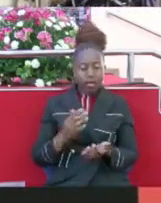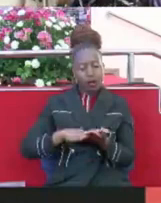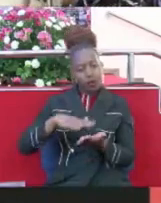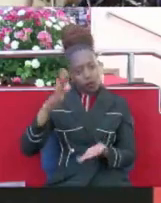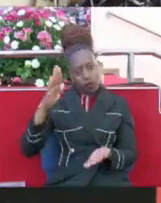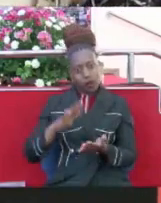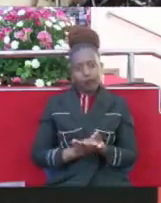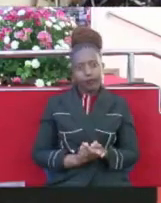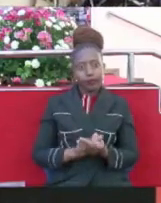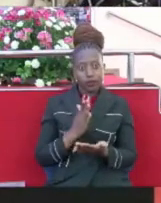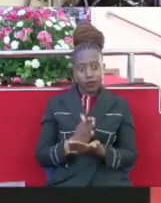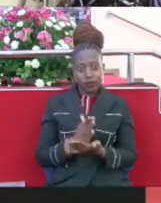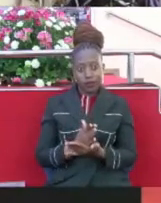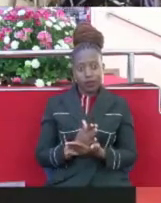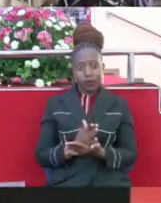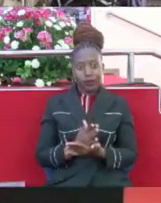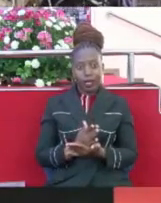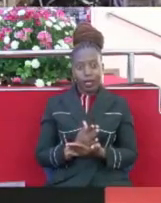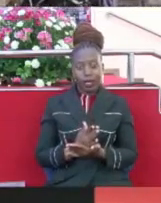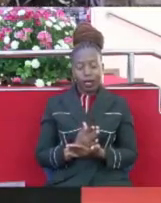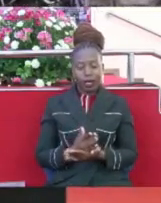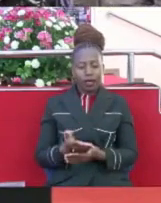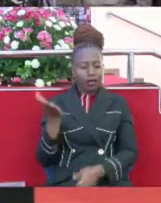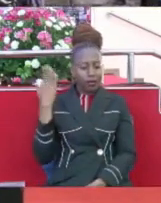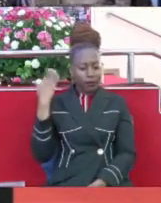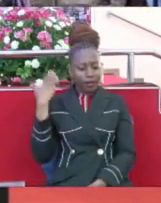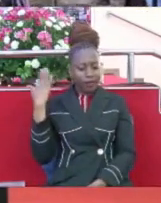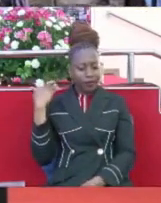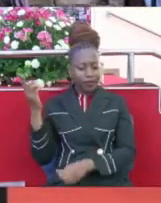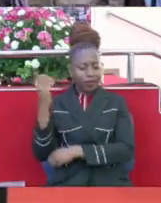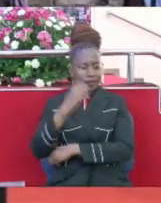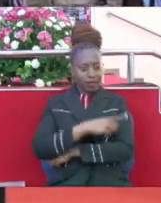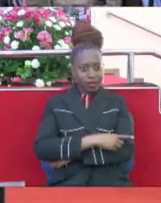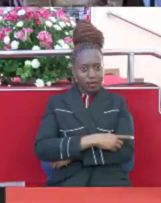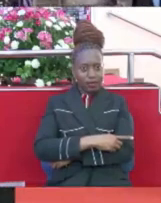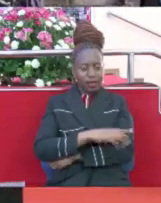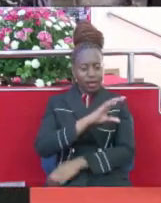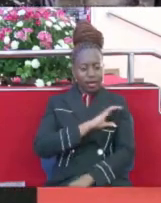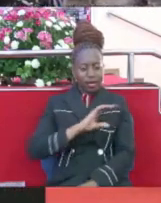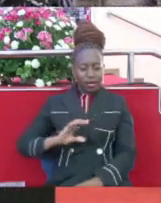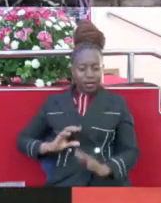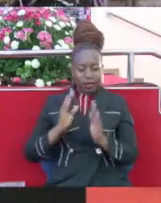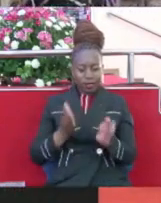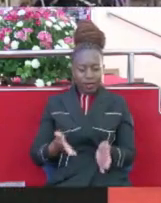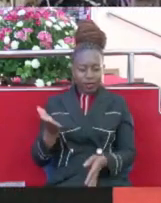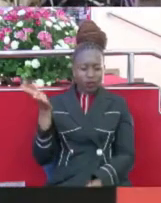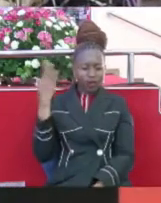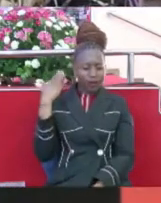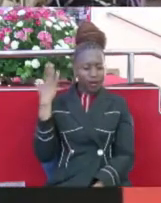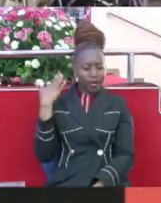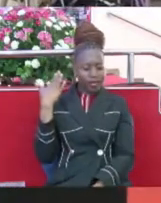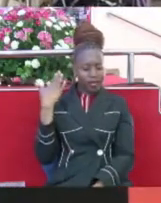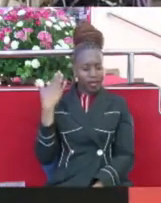anointing. In the olden days, the Christians of the olden days may